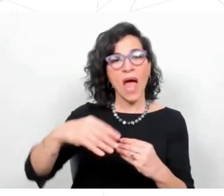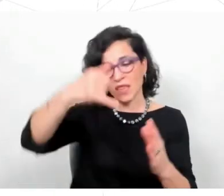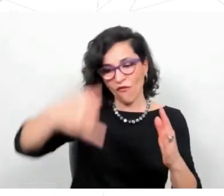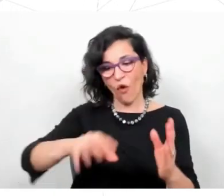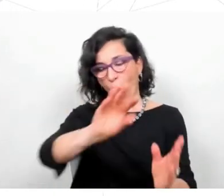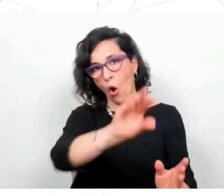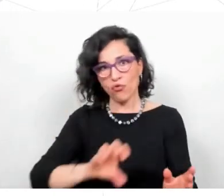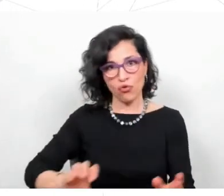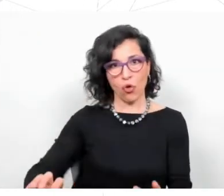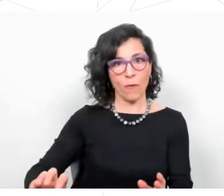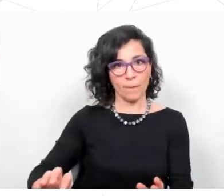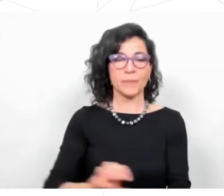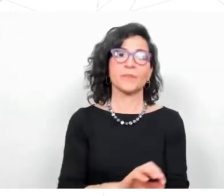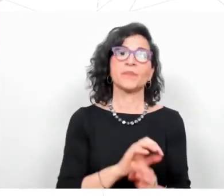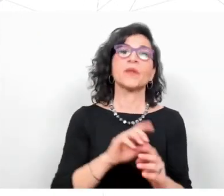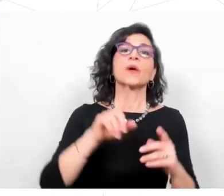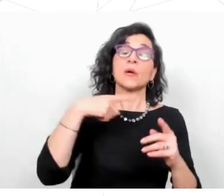And then I'm going to open the keyboard.